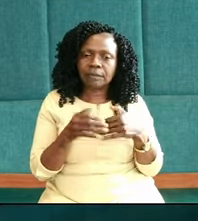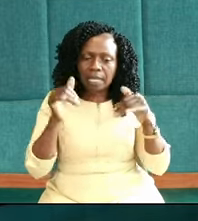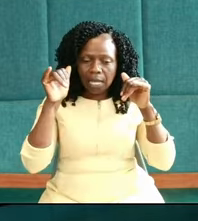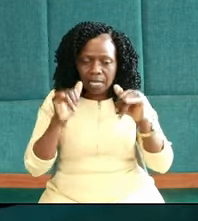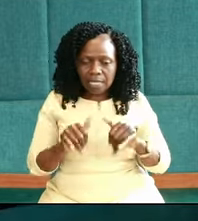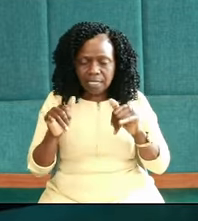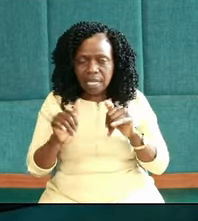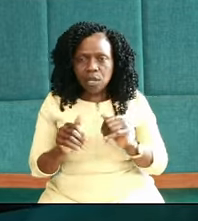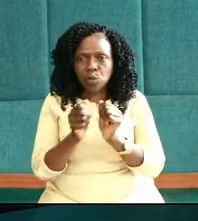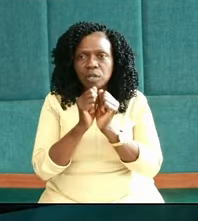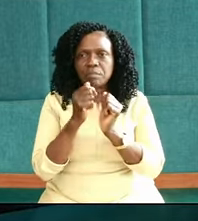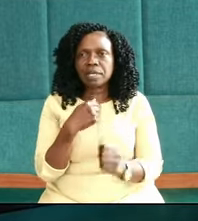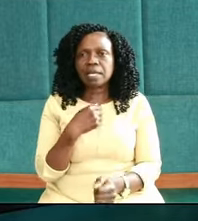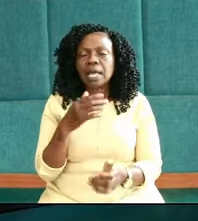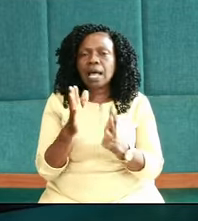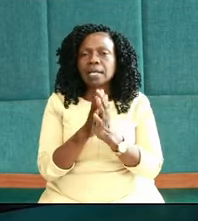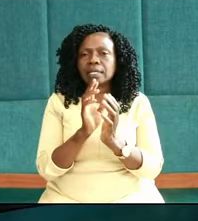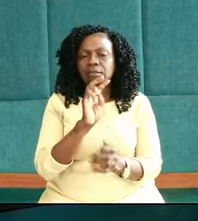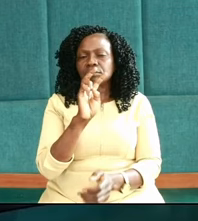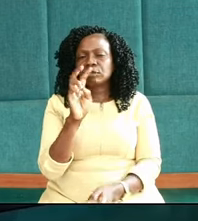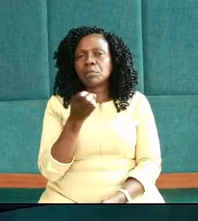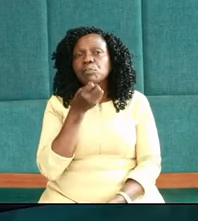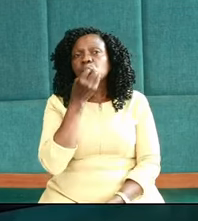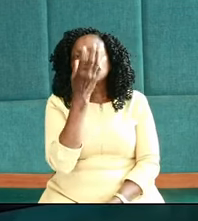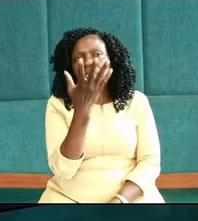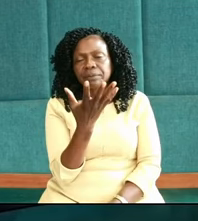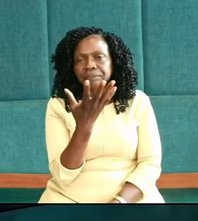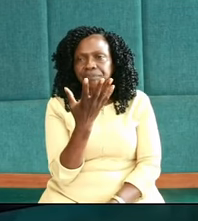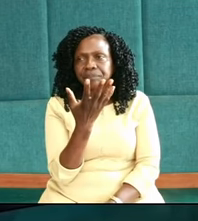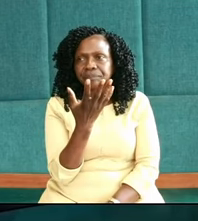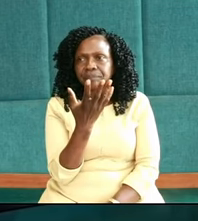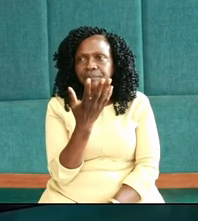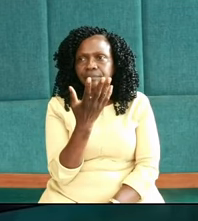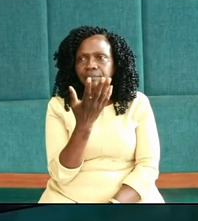Stay with me and see the beauty.